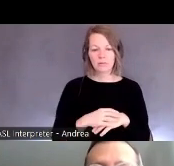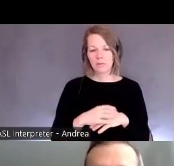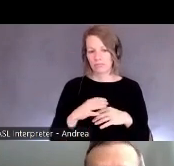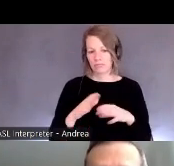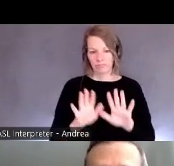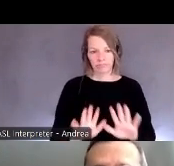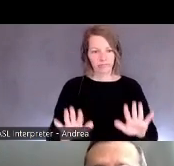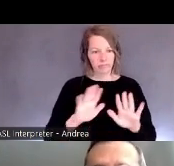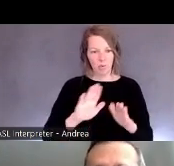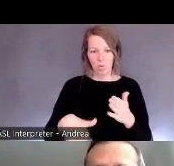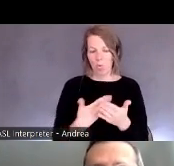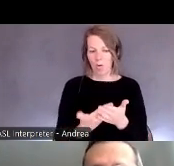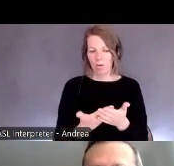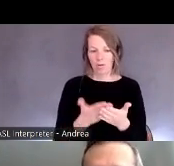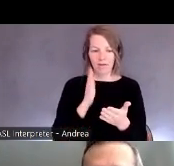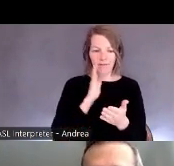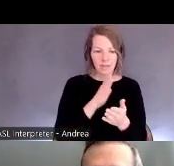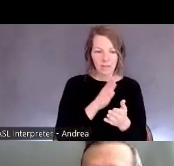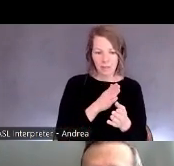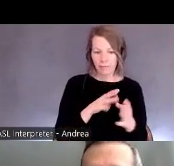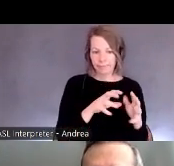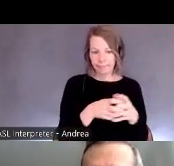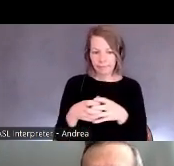the mix of people.